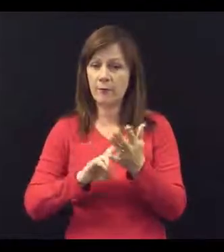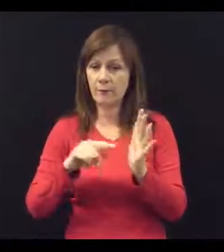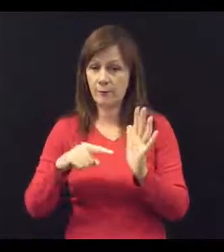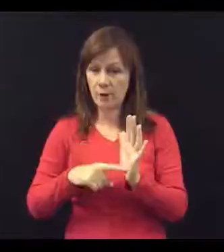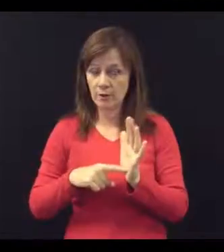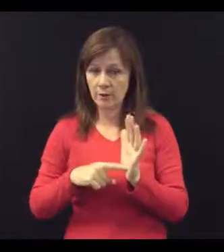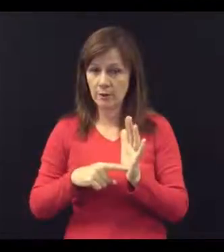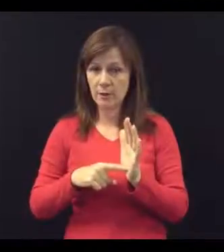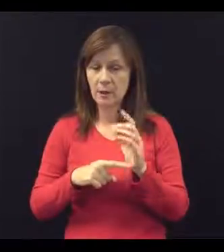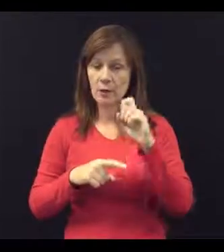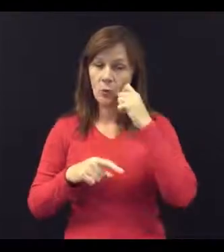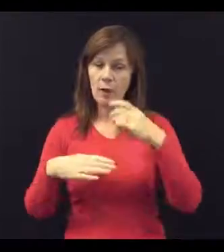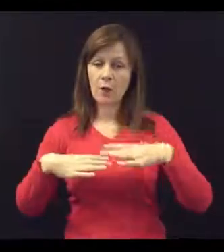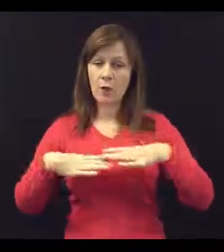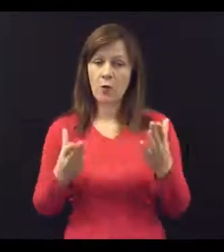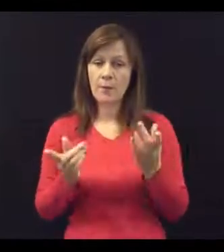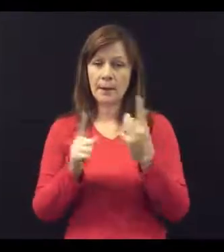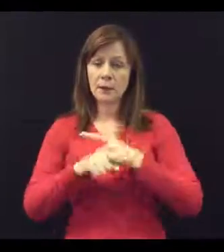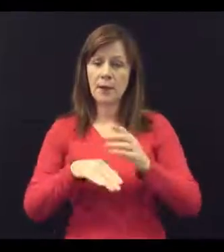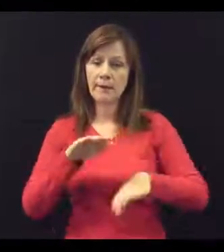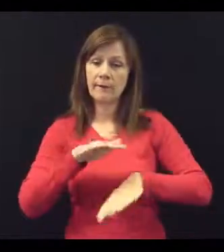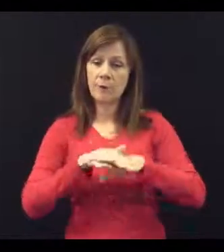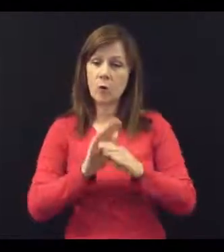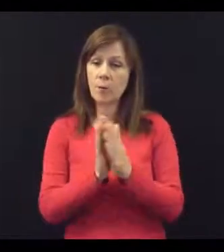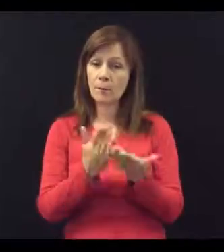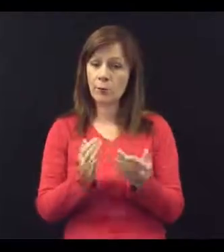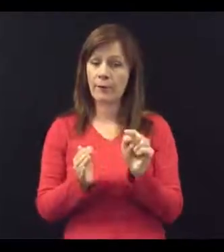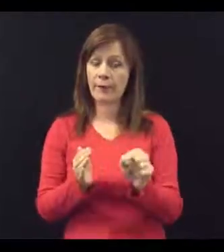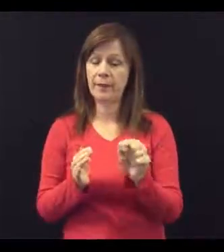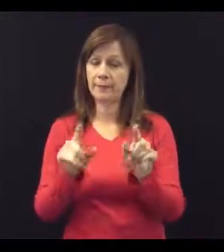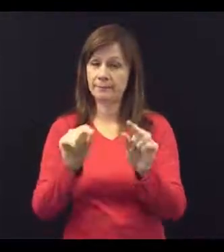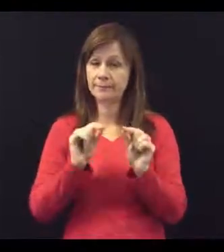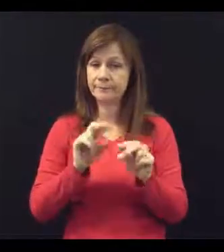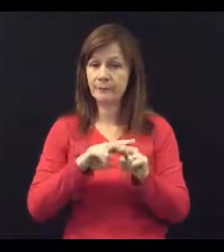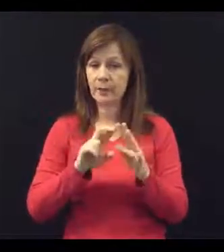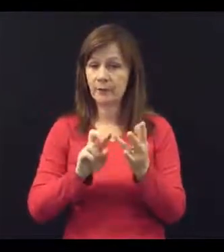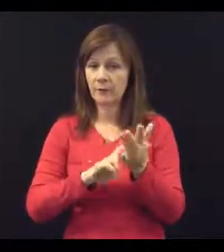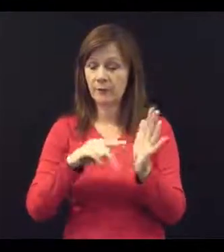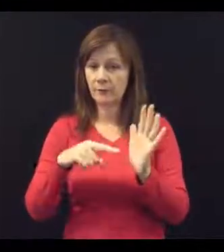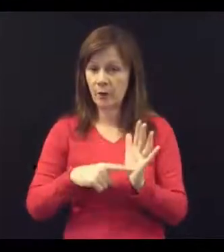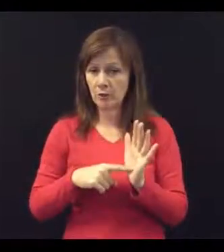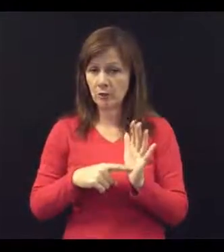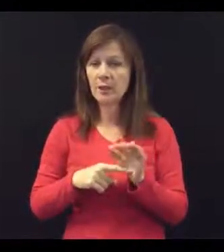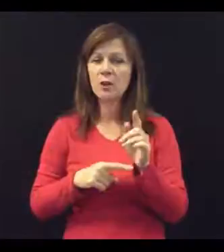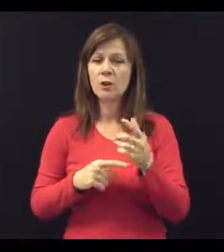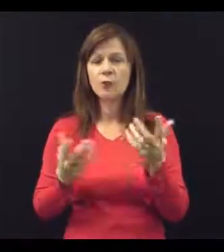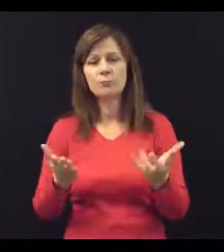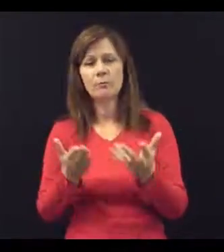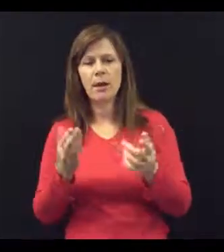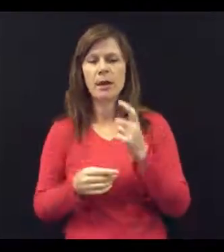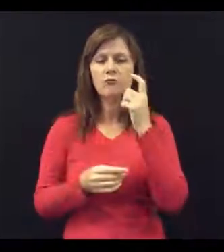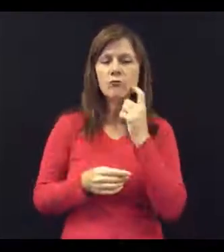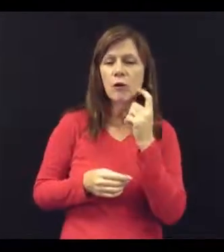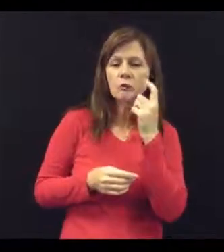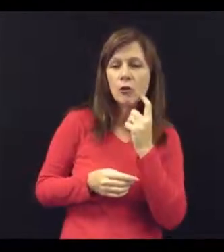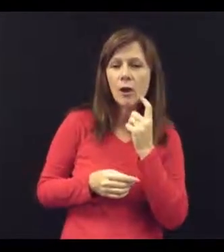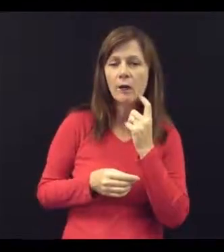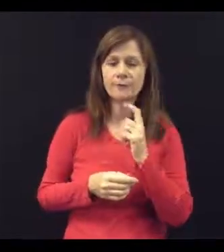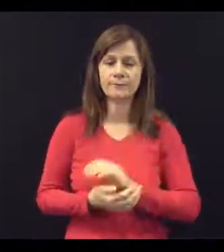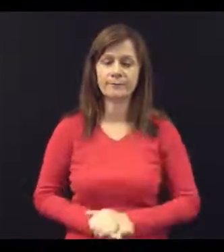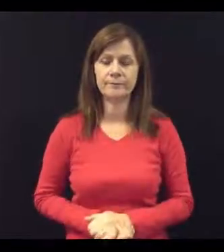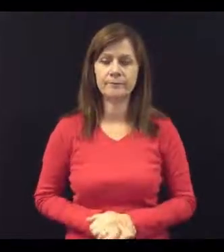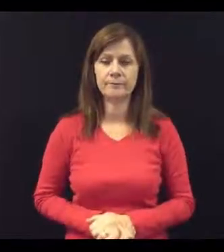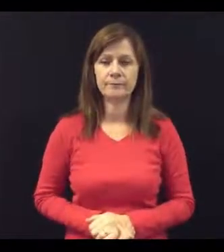will display the entire book in that font. If you don't like how it looks, you can always change it back again. So experiment to find one